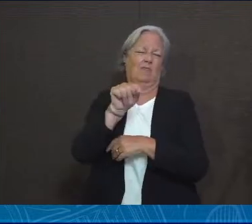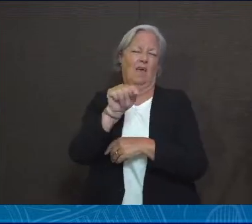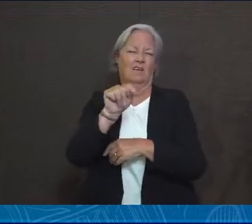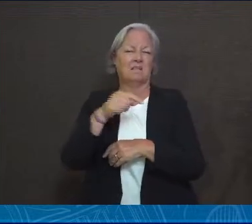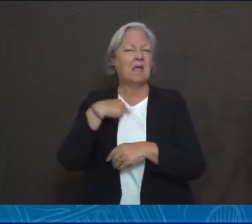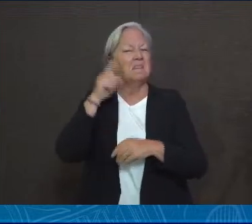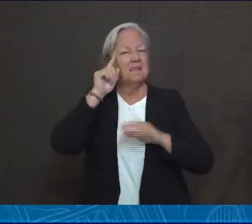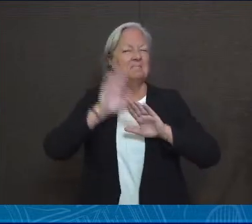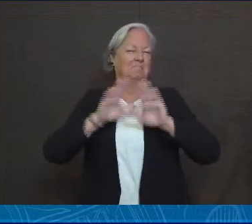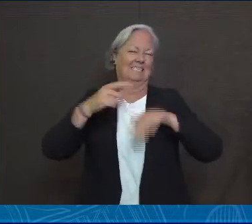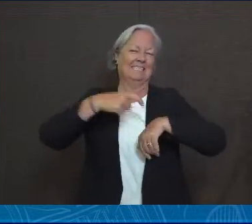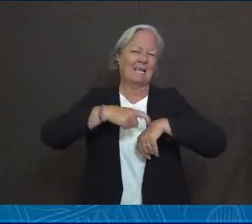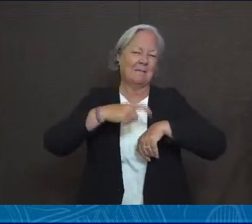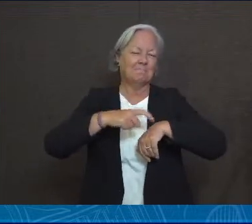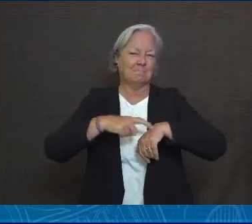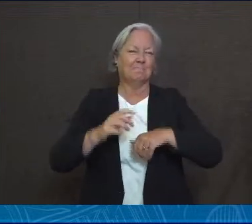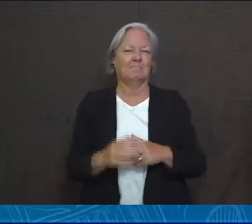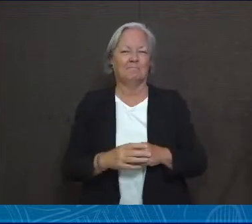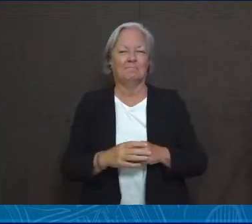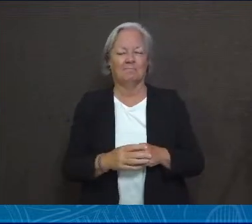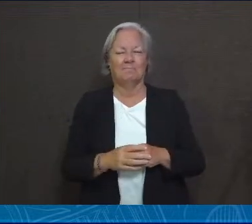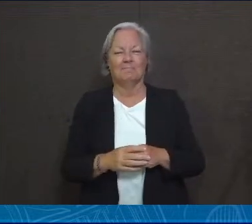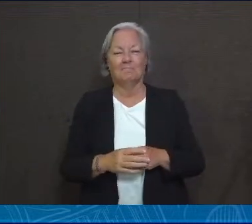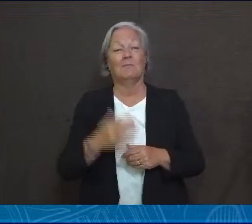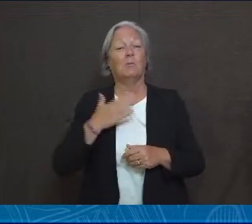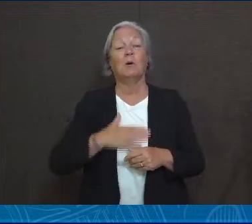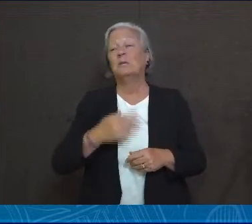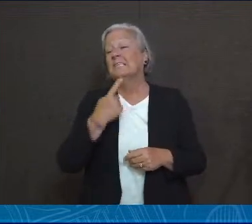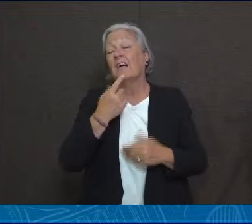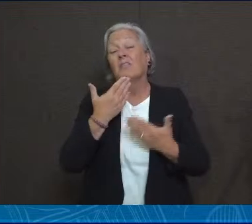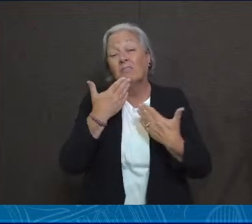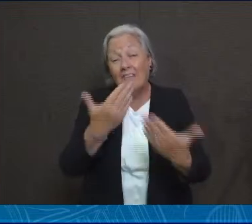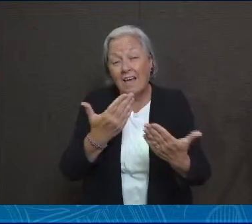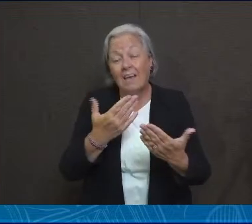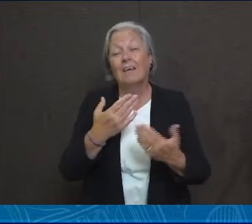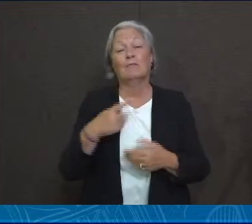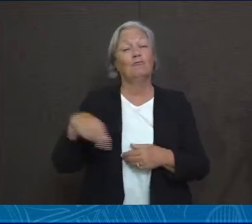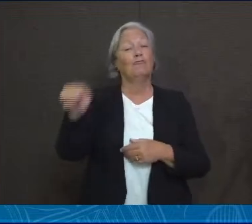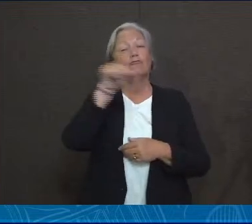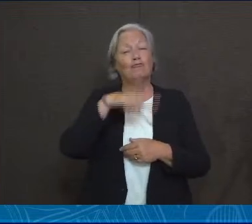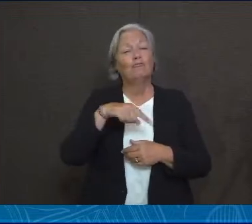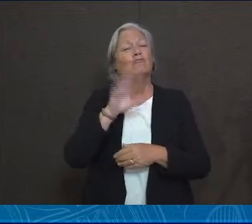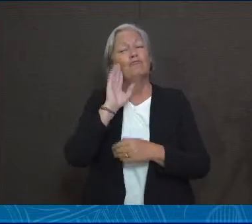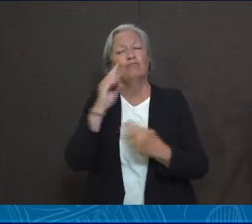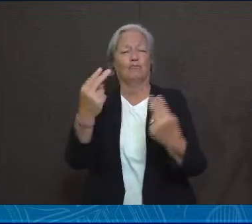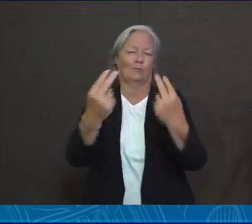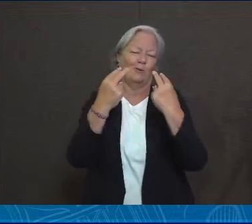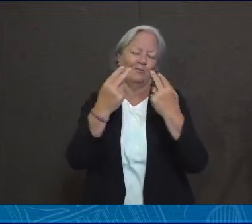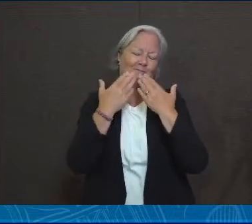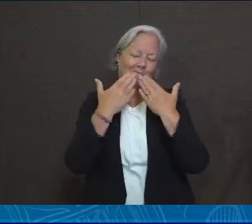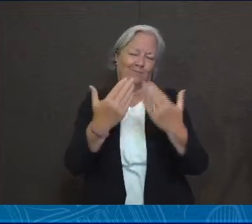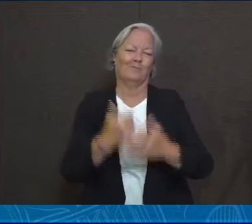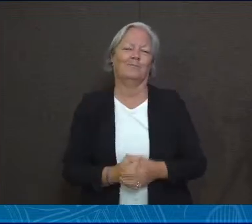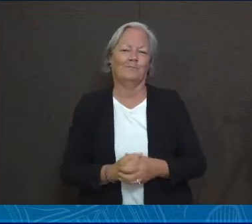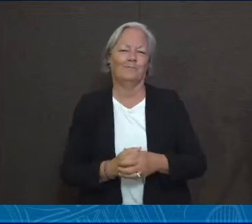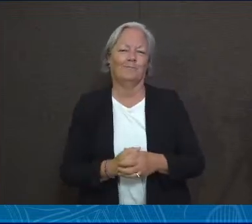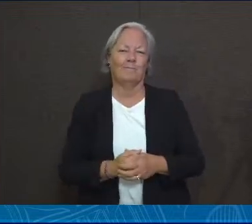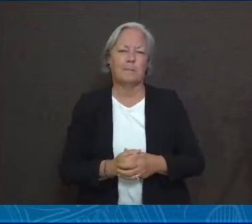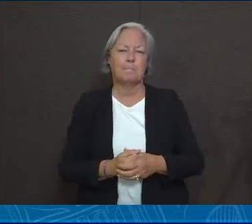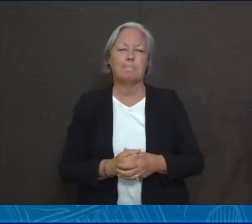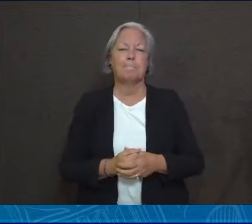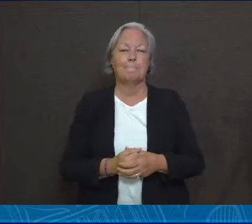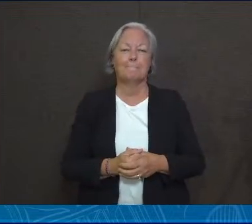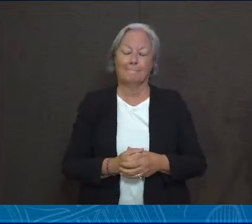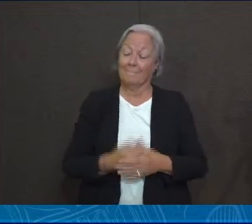it there for the sake of time, and I'll just recap to say thank you everyone for taking the time to listen to us this afternoon. All right, thank you very